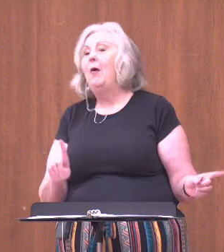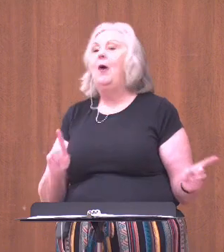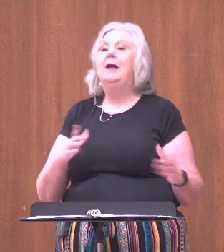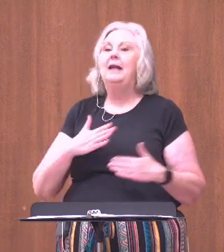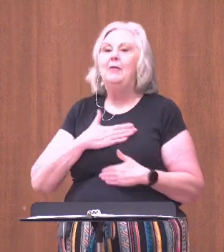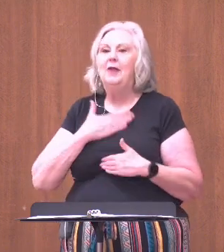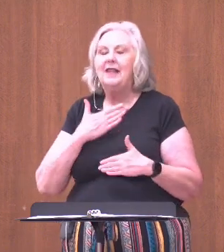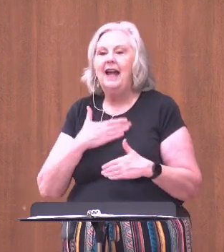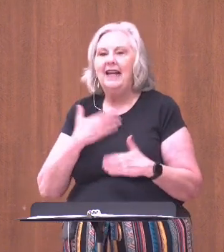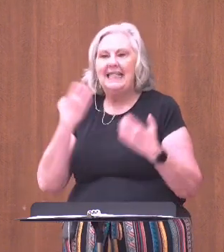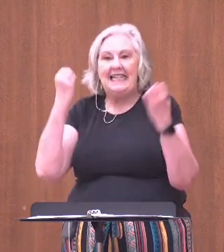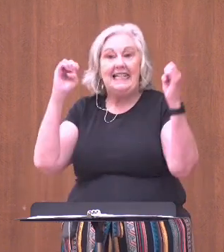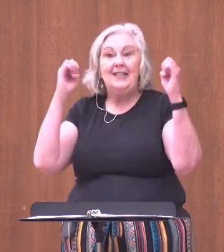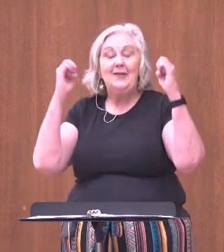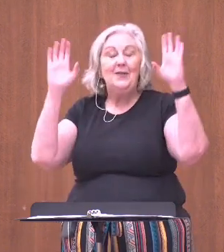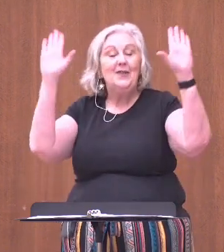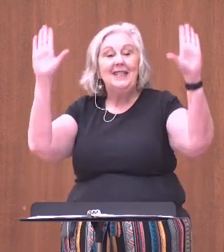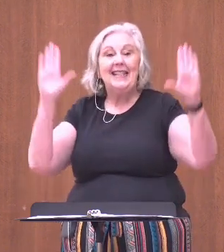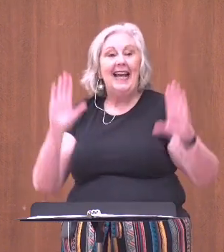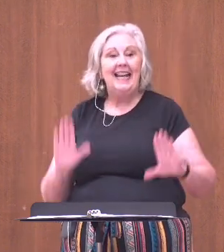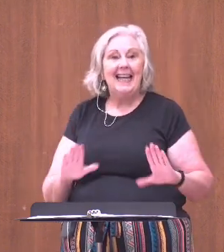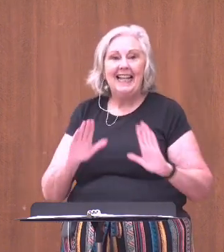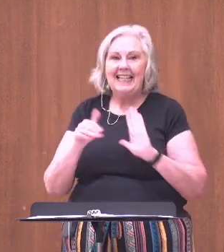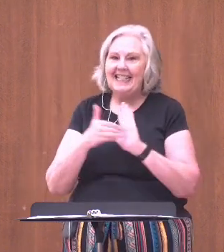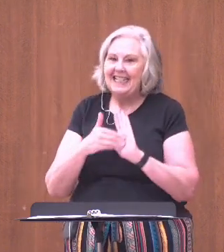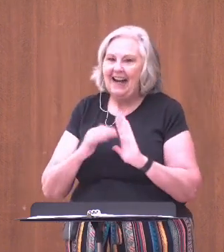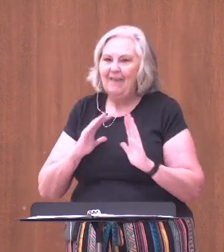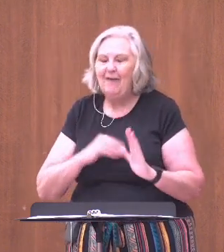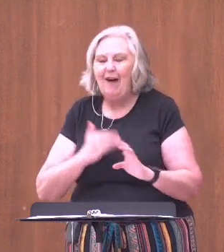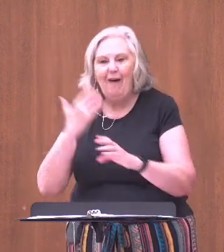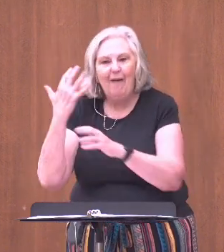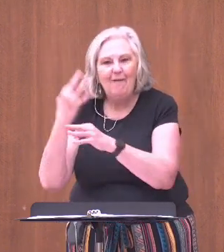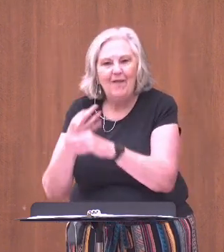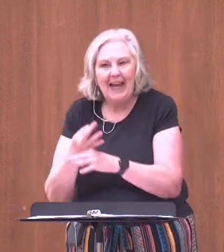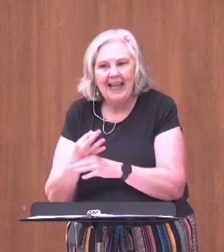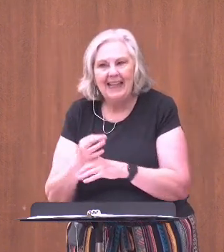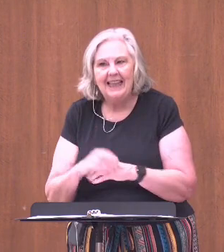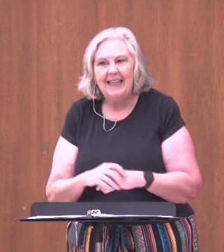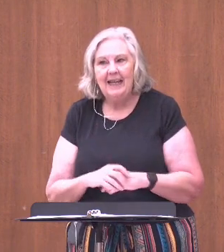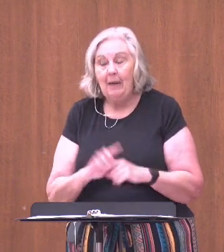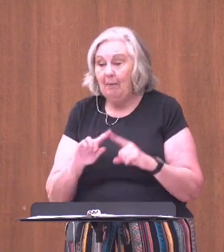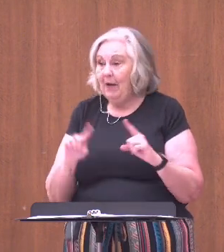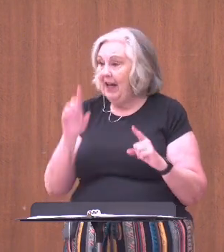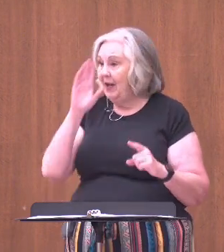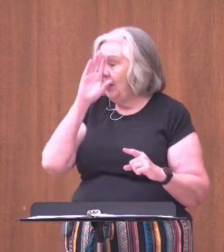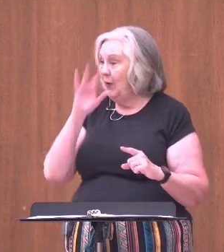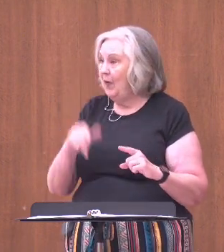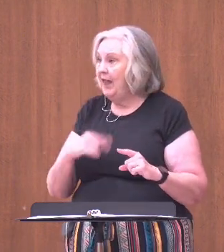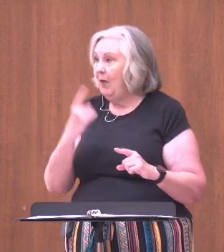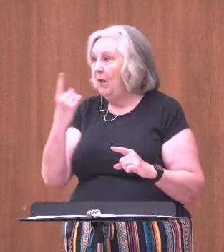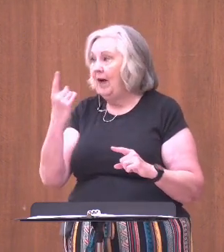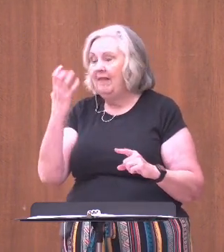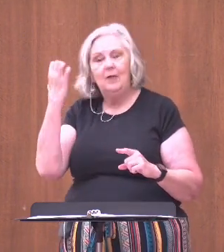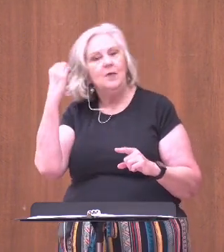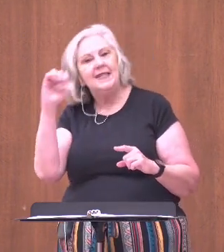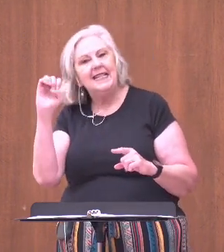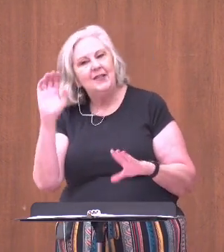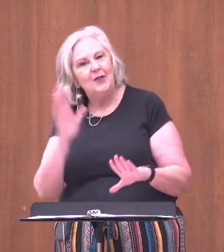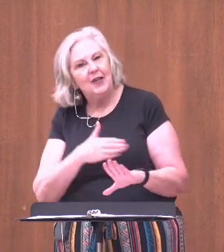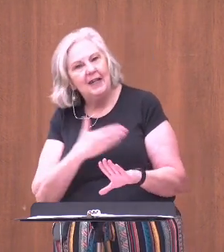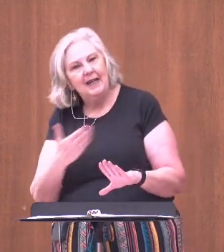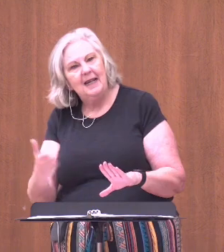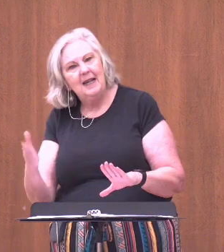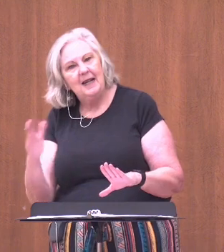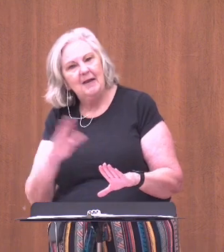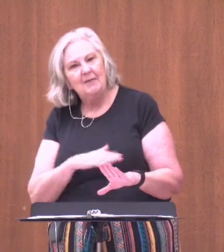gladness on an Easter Sunday morning. It is the center of our faith. But did you know that one of those Easter hymns that we